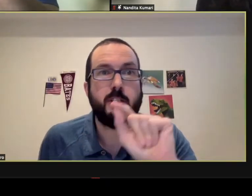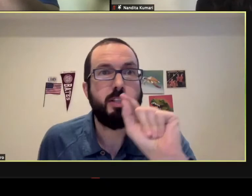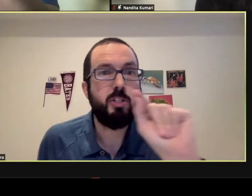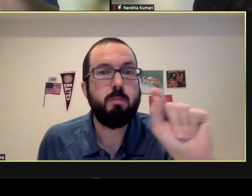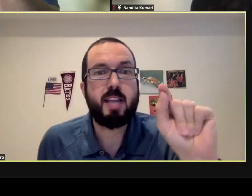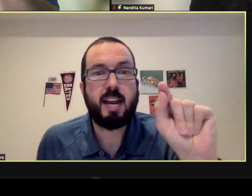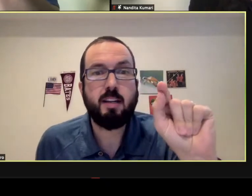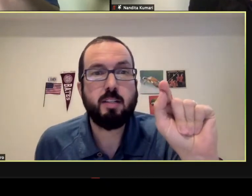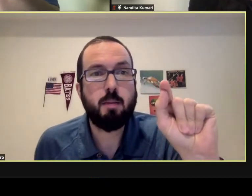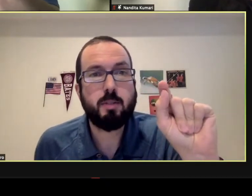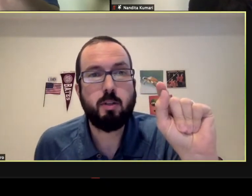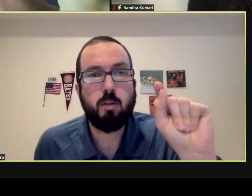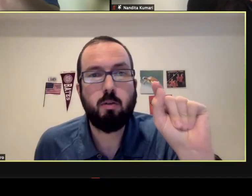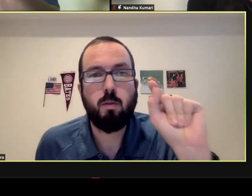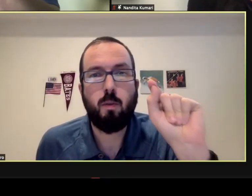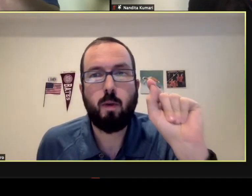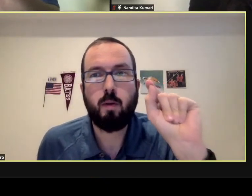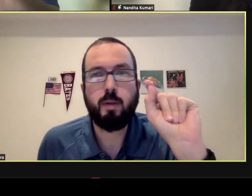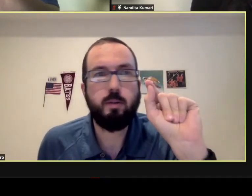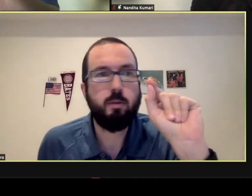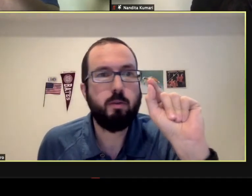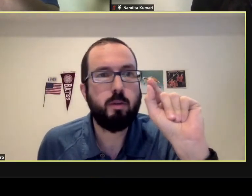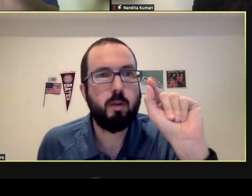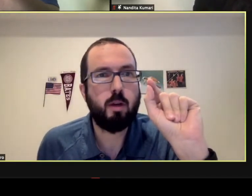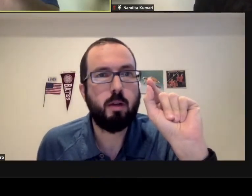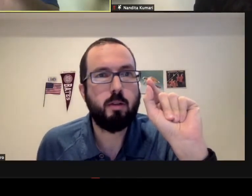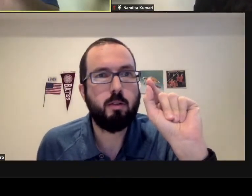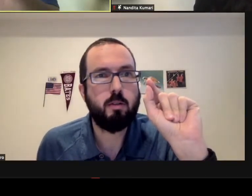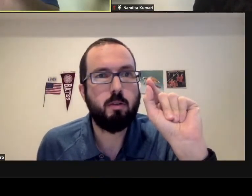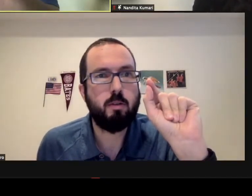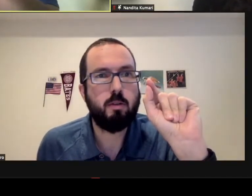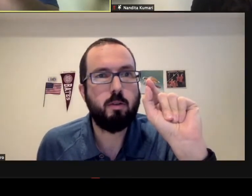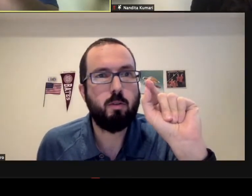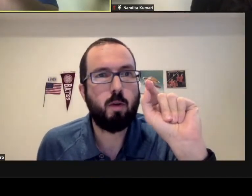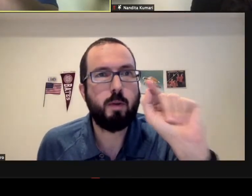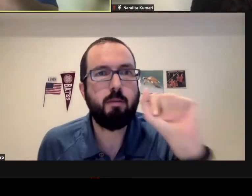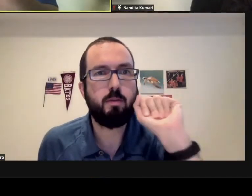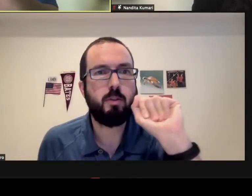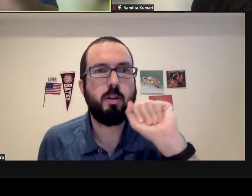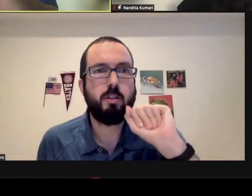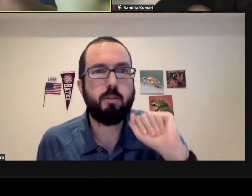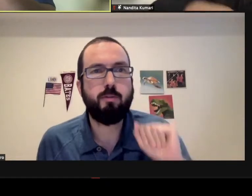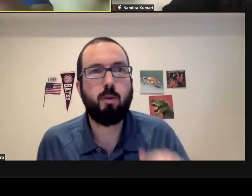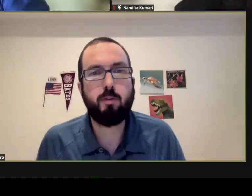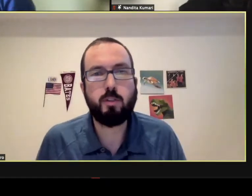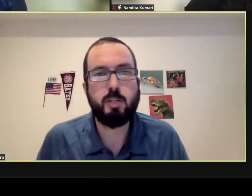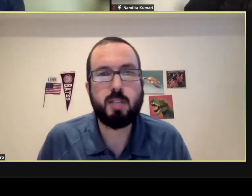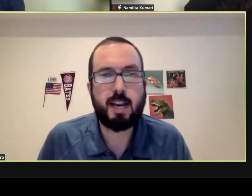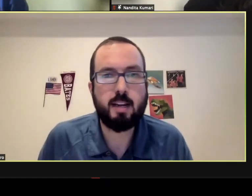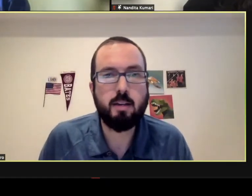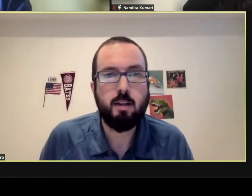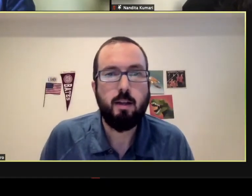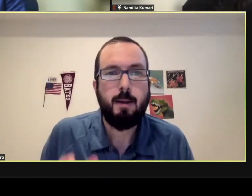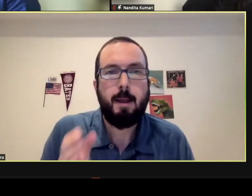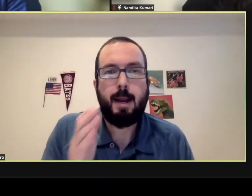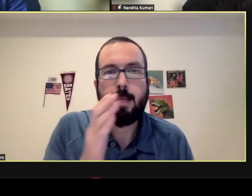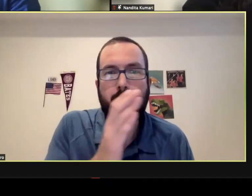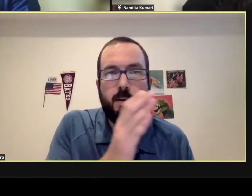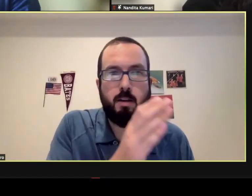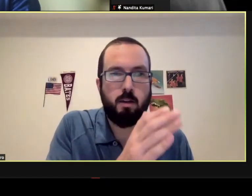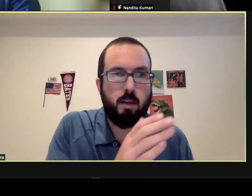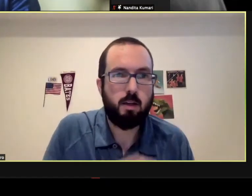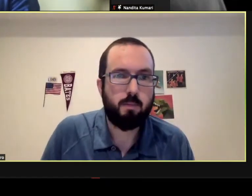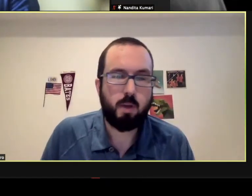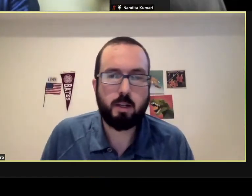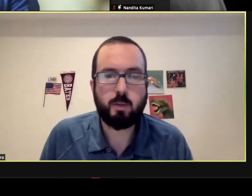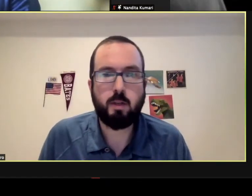I also see that Jim's hand is up, so why don't we do it? Is why don't we turn it to the floor for Jim's hand, and